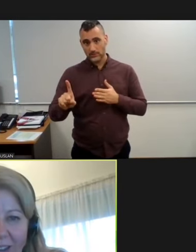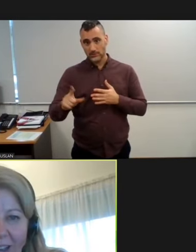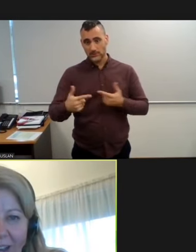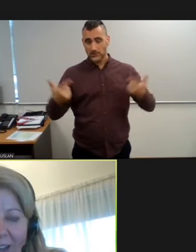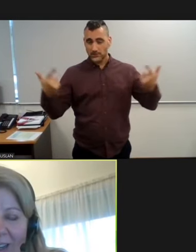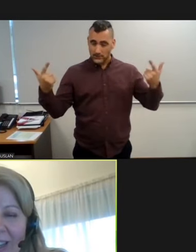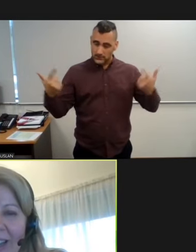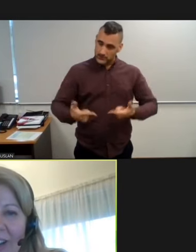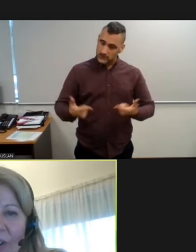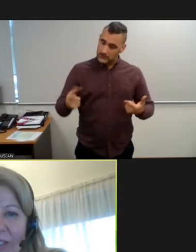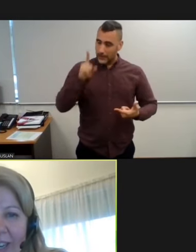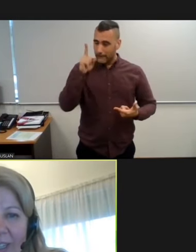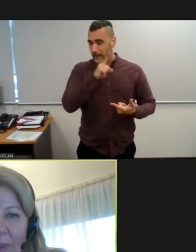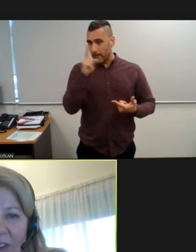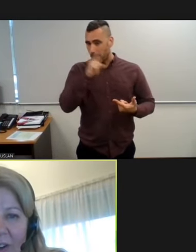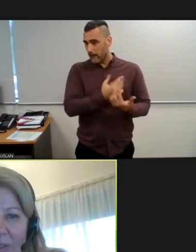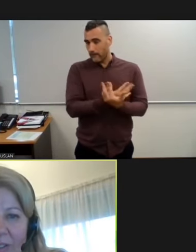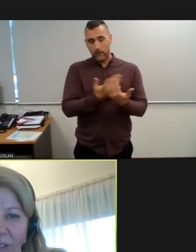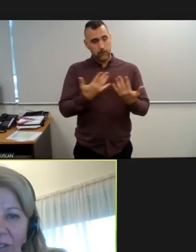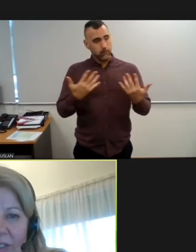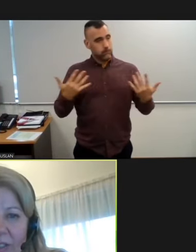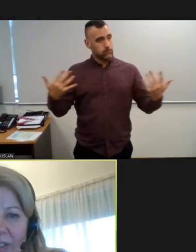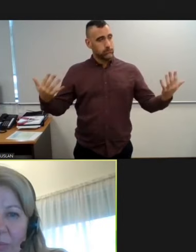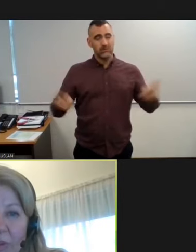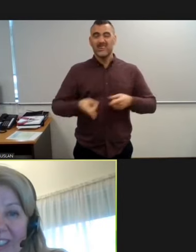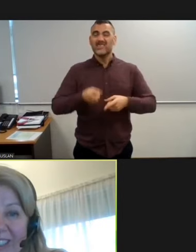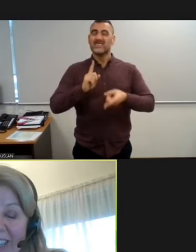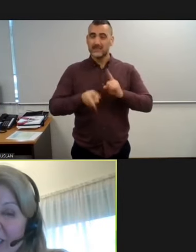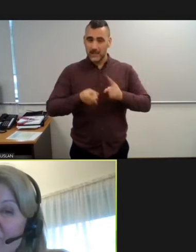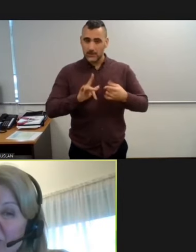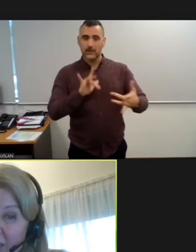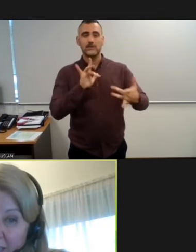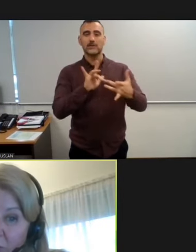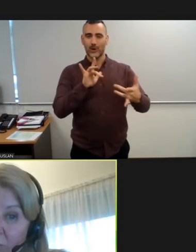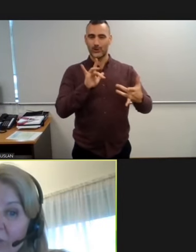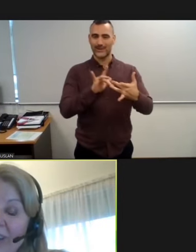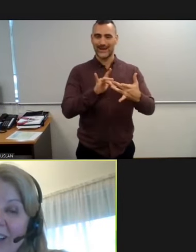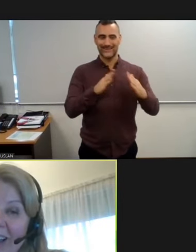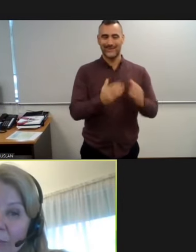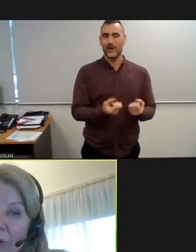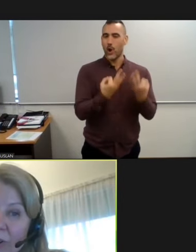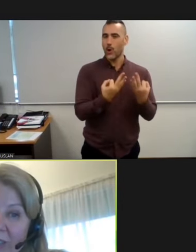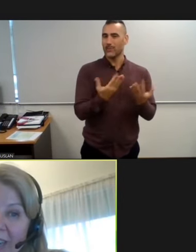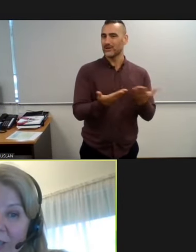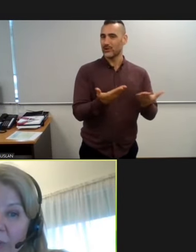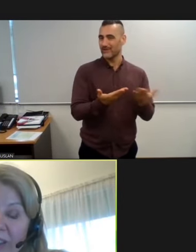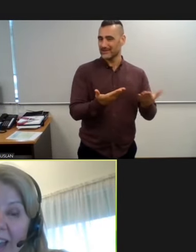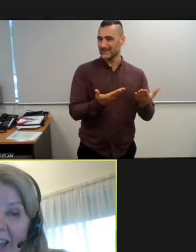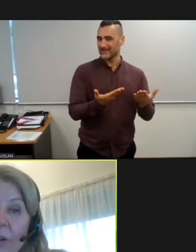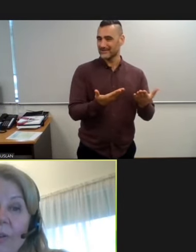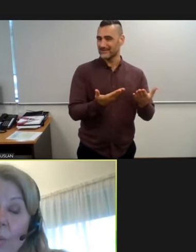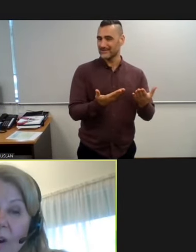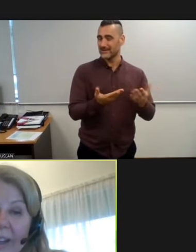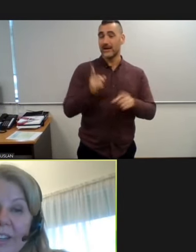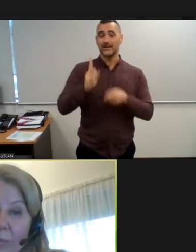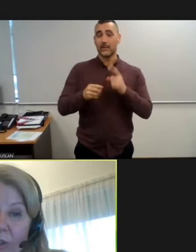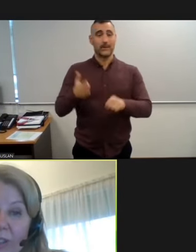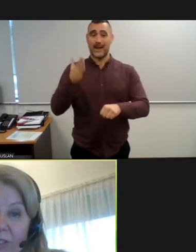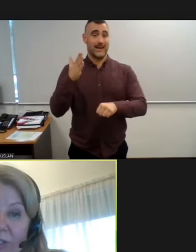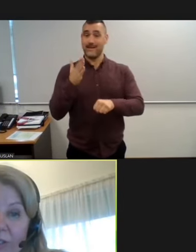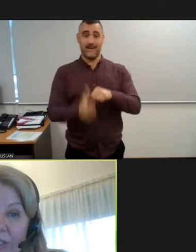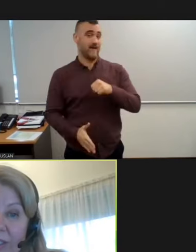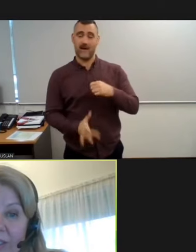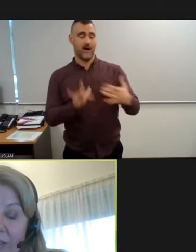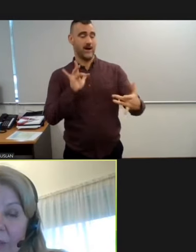intermittent contact with the homelessness service system, or indeed very little contact with our wider